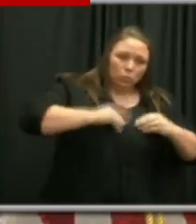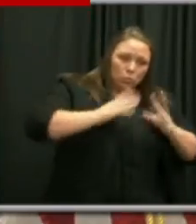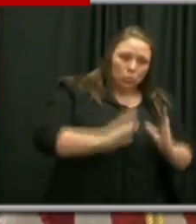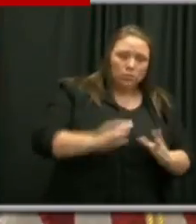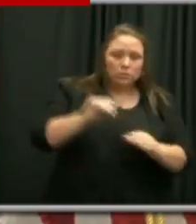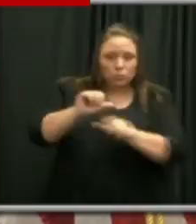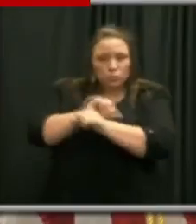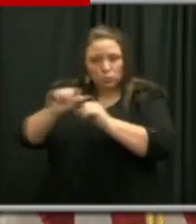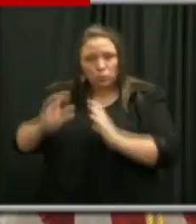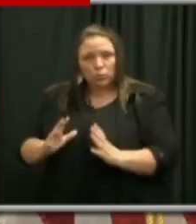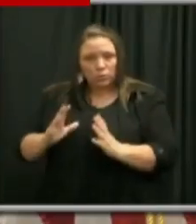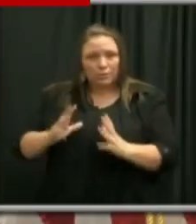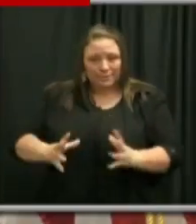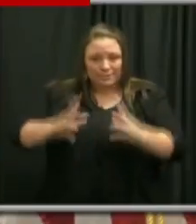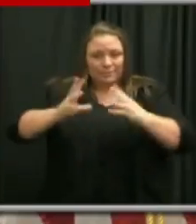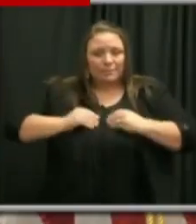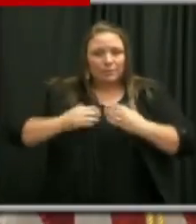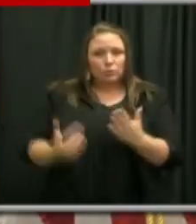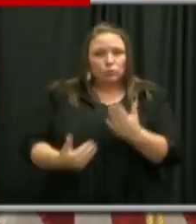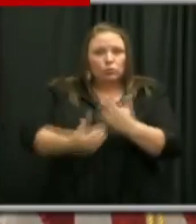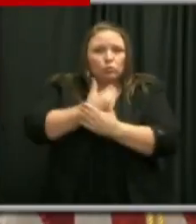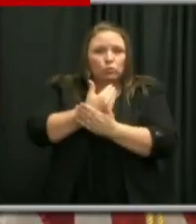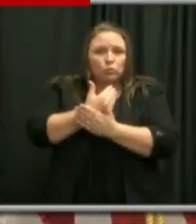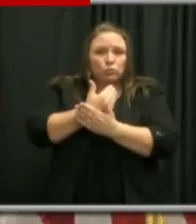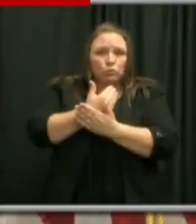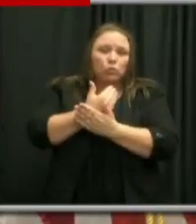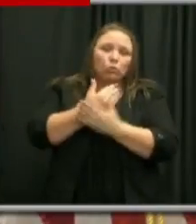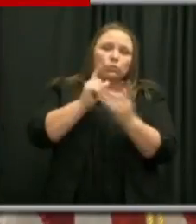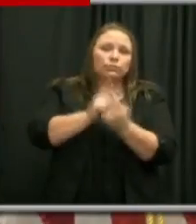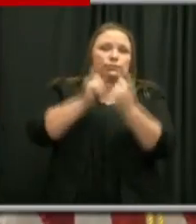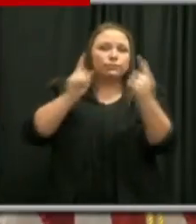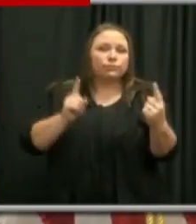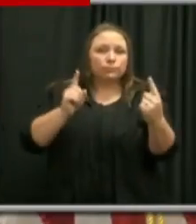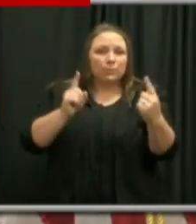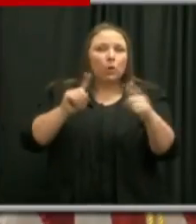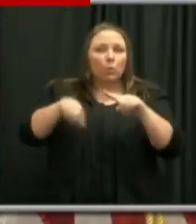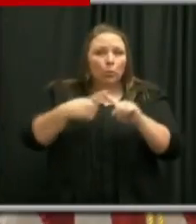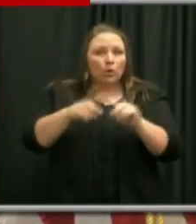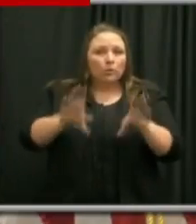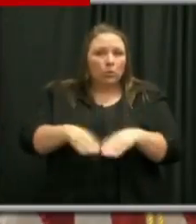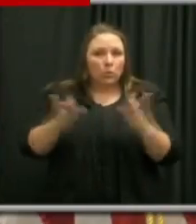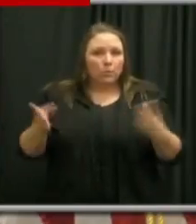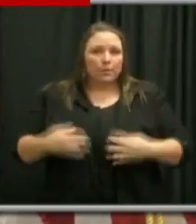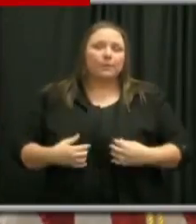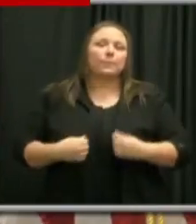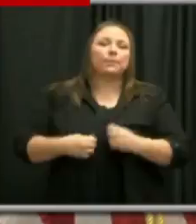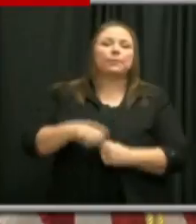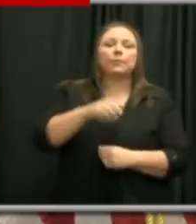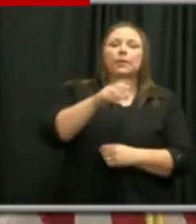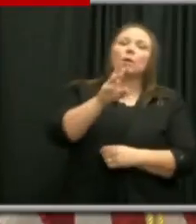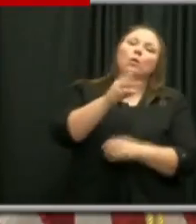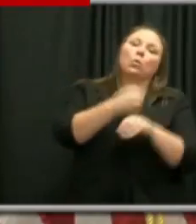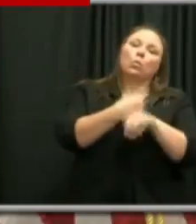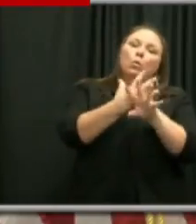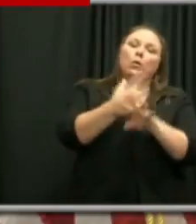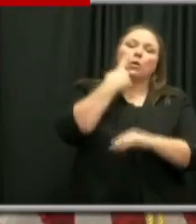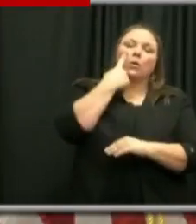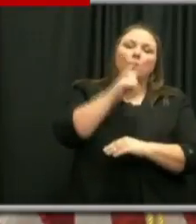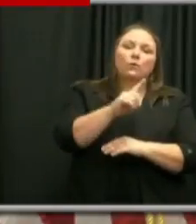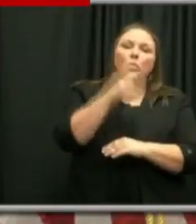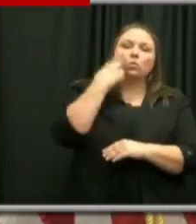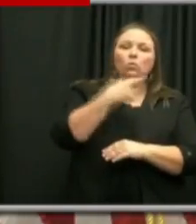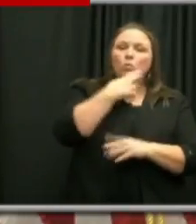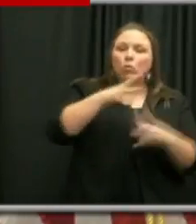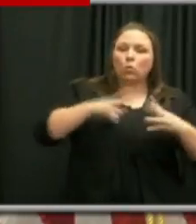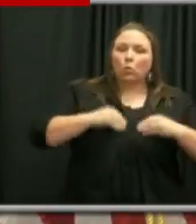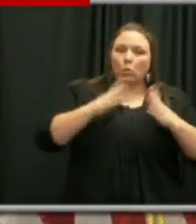employees adopt to this new era of social distancing. A webinar for restaurant owners and operators will be held